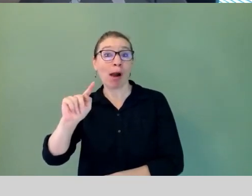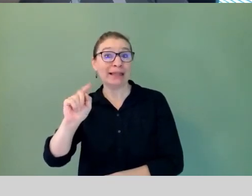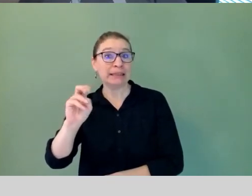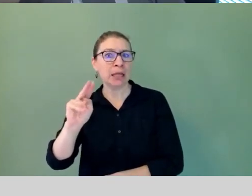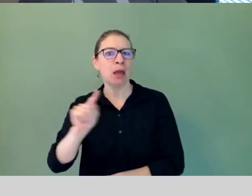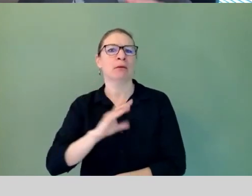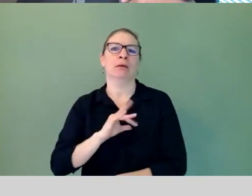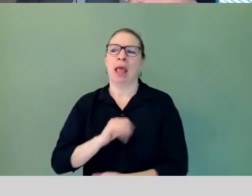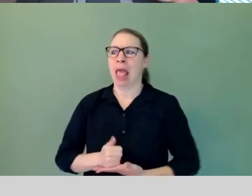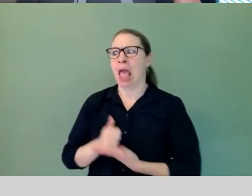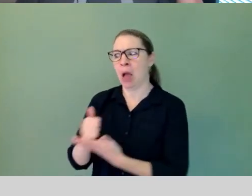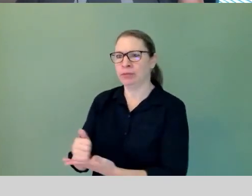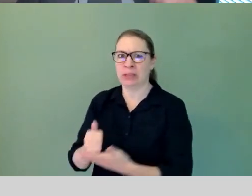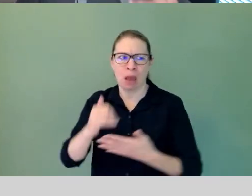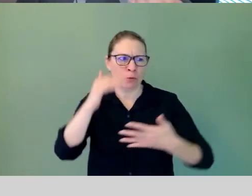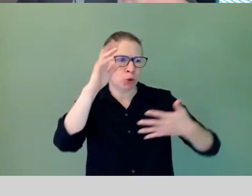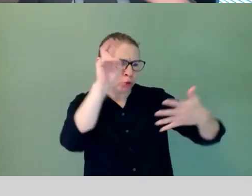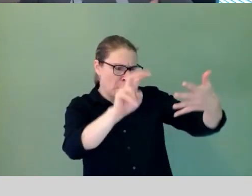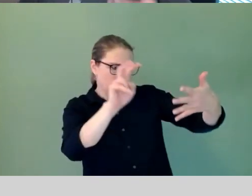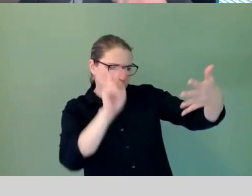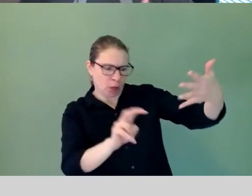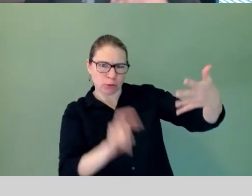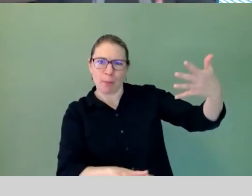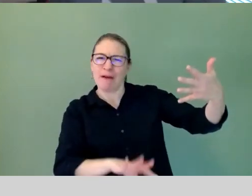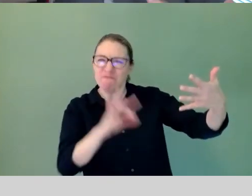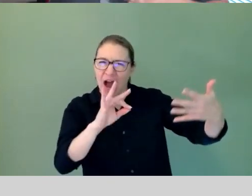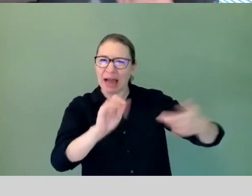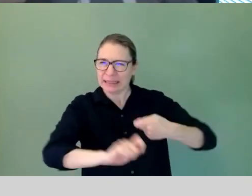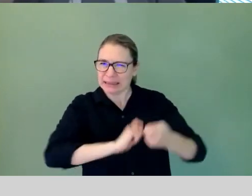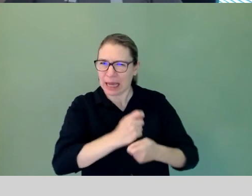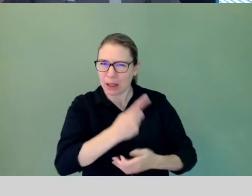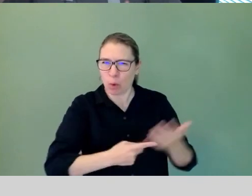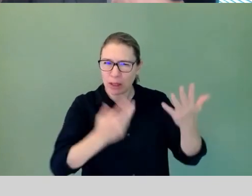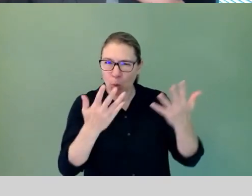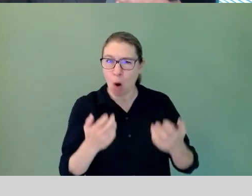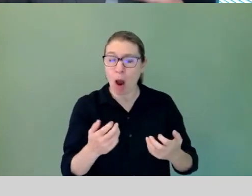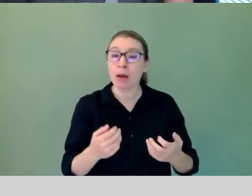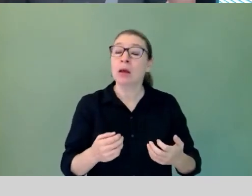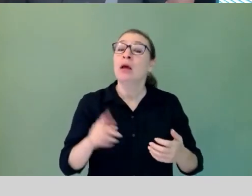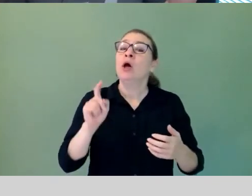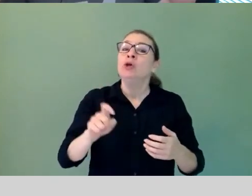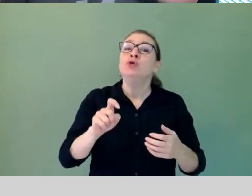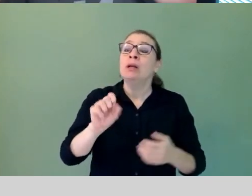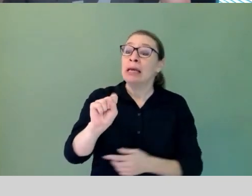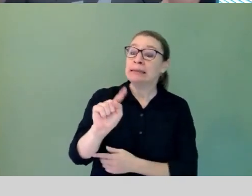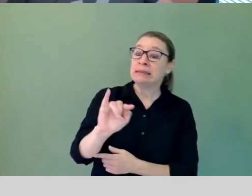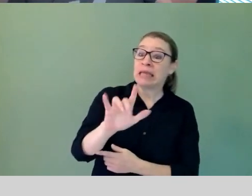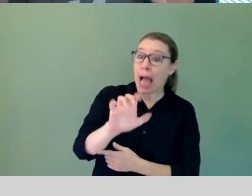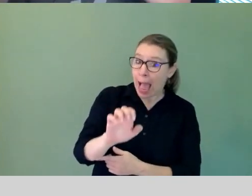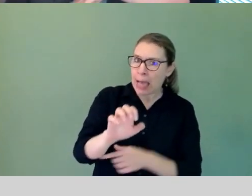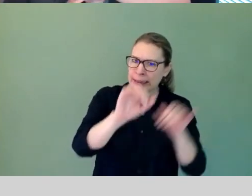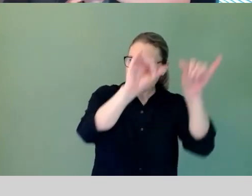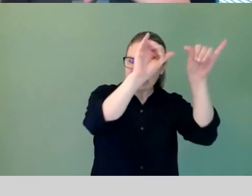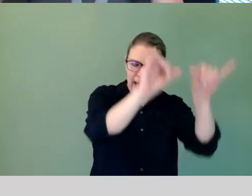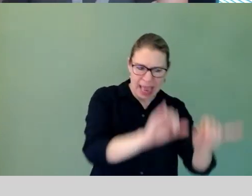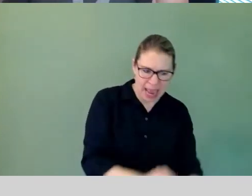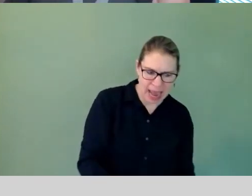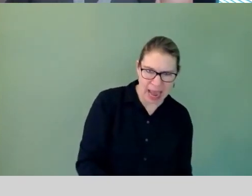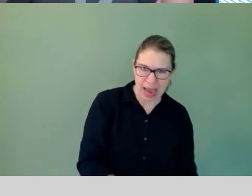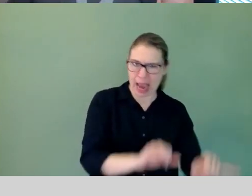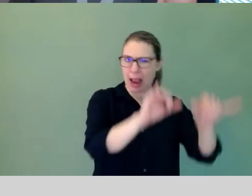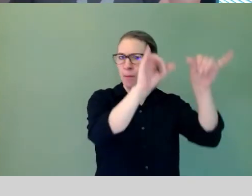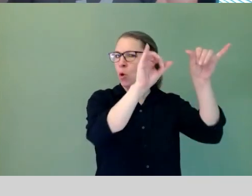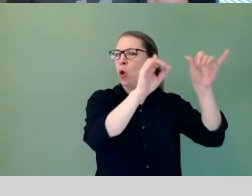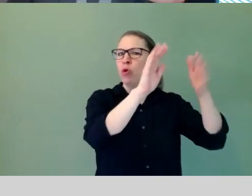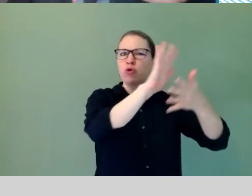writing. So make sure that you're using the same style that you always use, and don't switch between